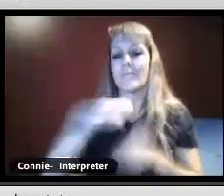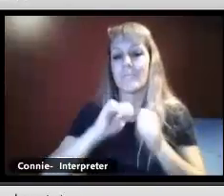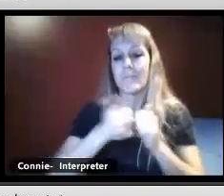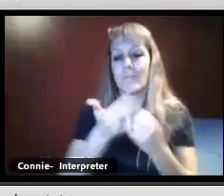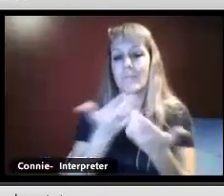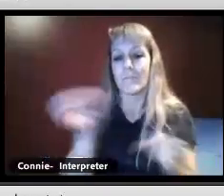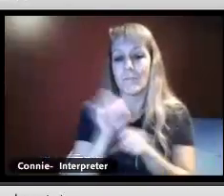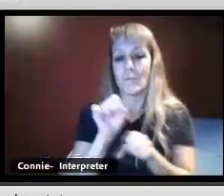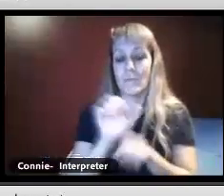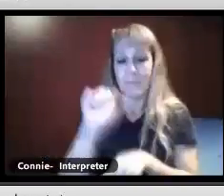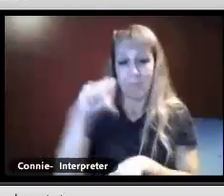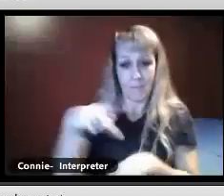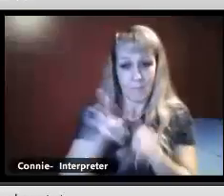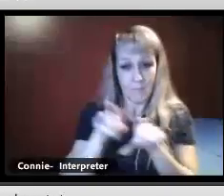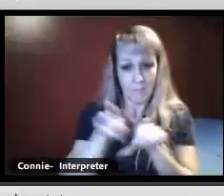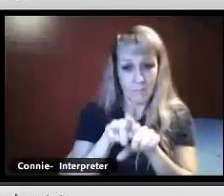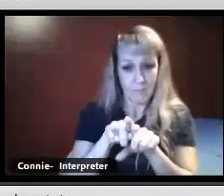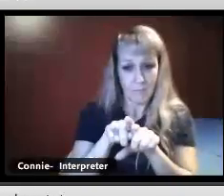to us?